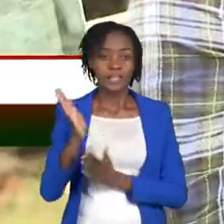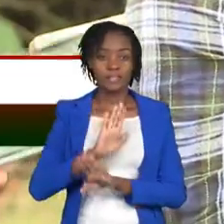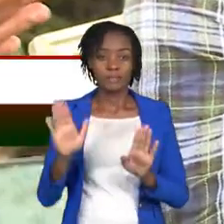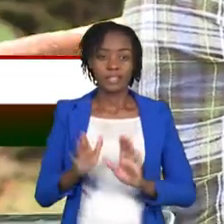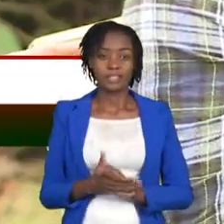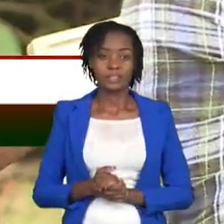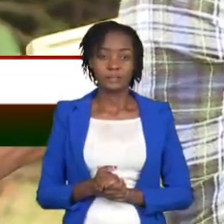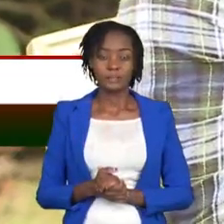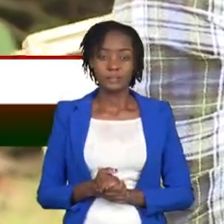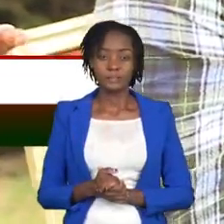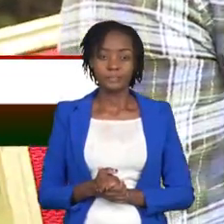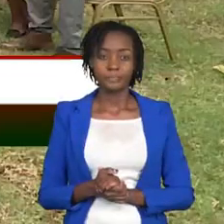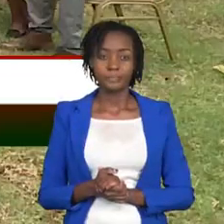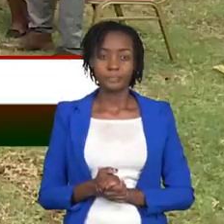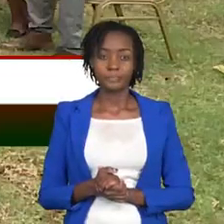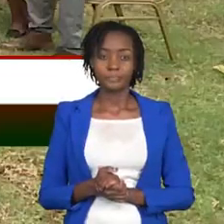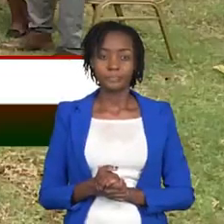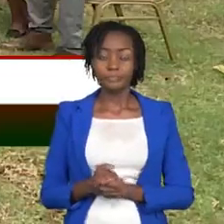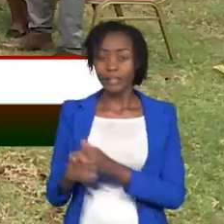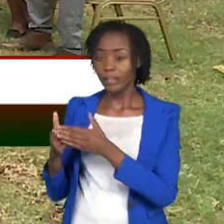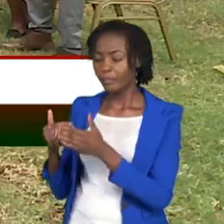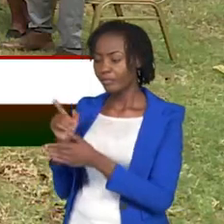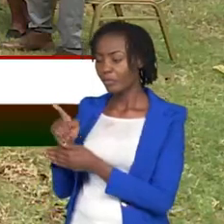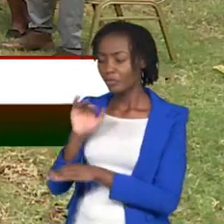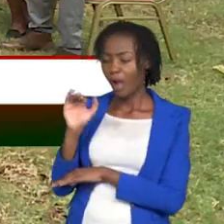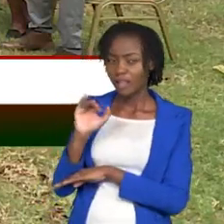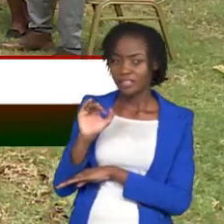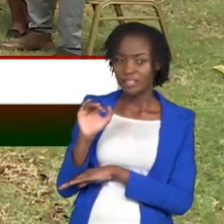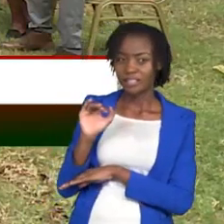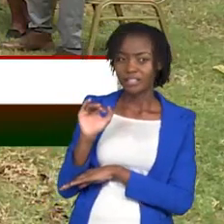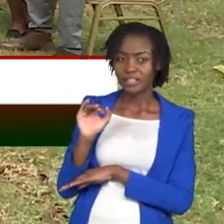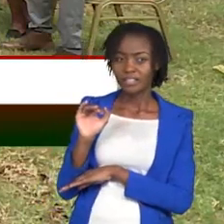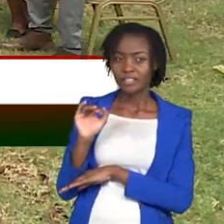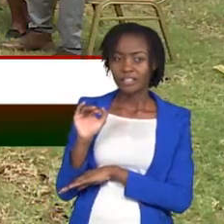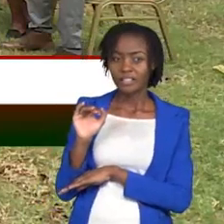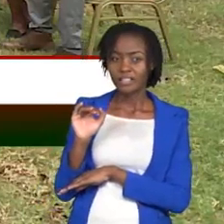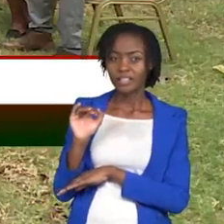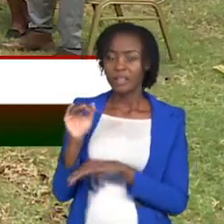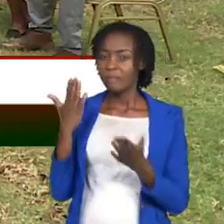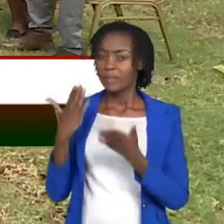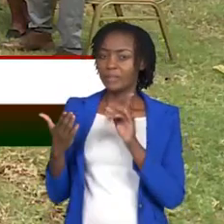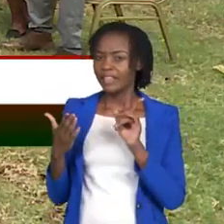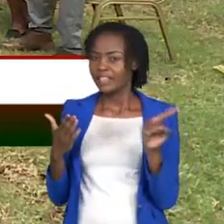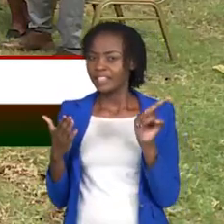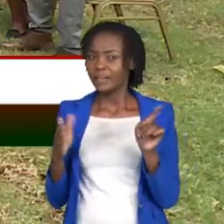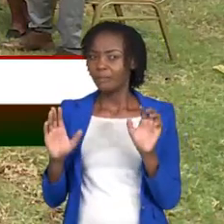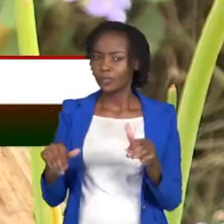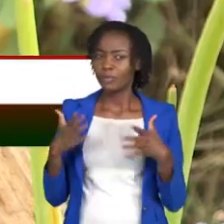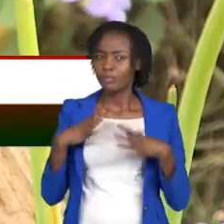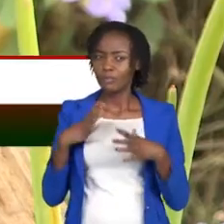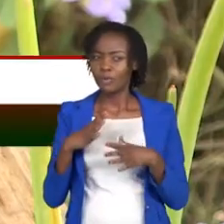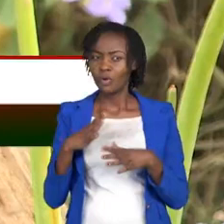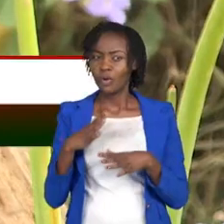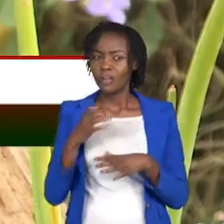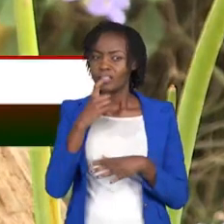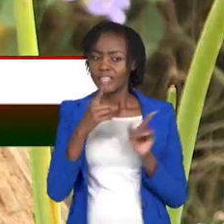we go on. Yes, sorry, yes. You asked what her story would be. Like, uh-huh. You know, would she be called a hero